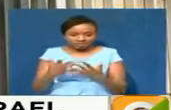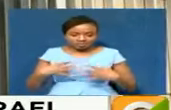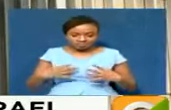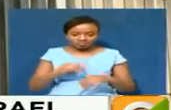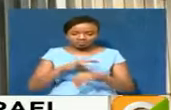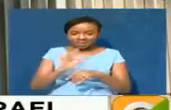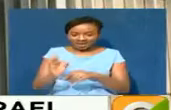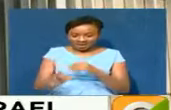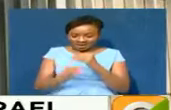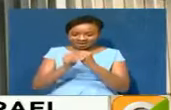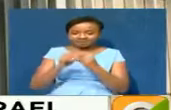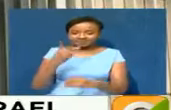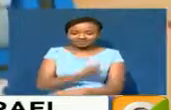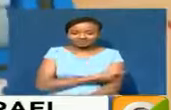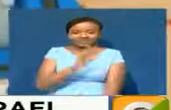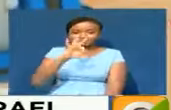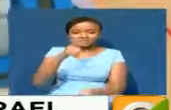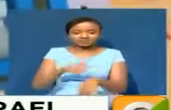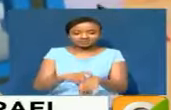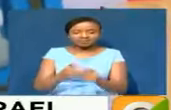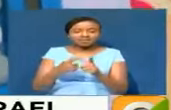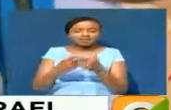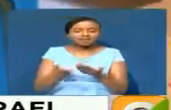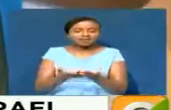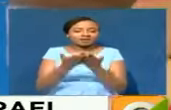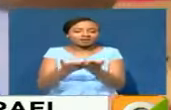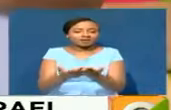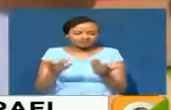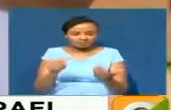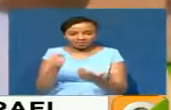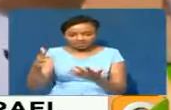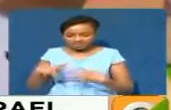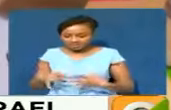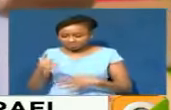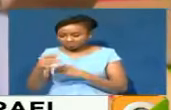shots until at least the end of September to leave more doses available for people in